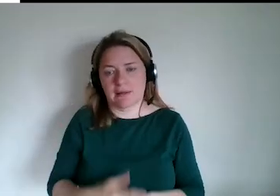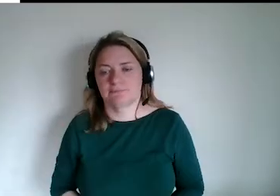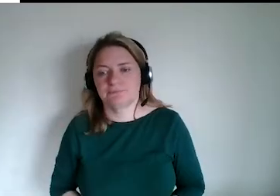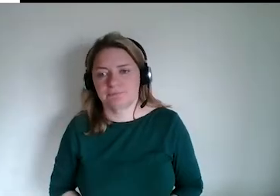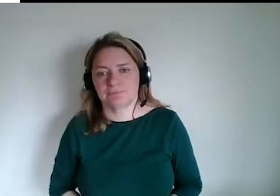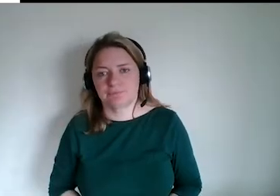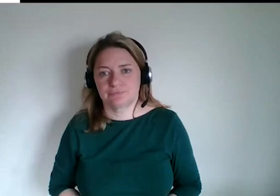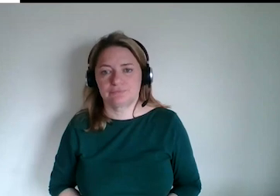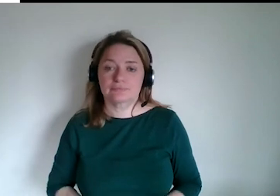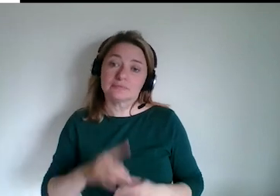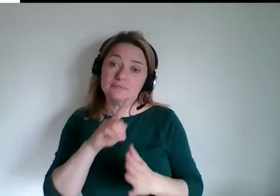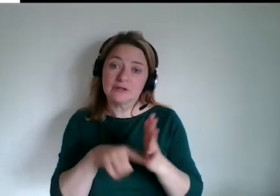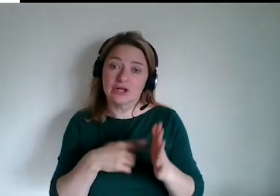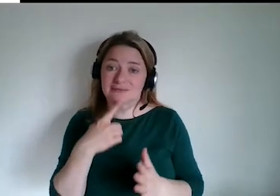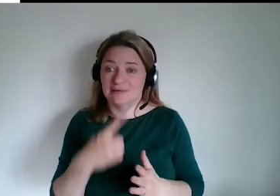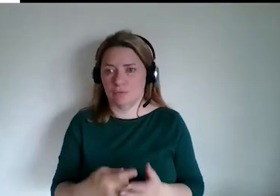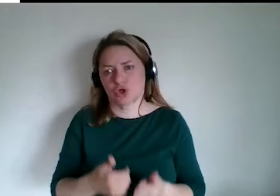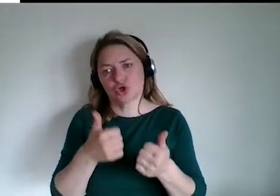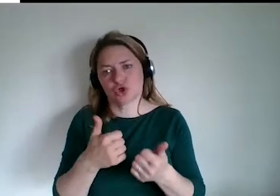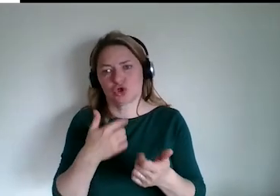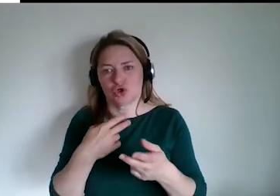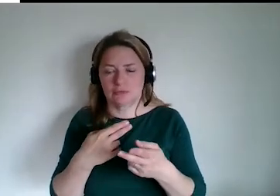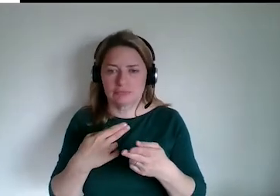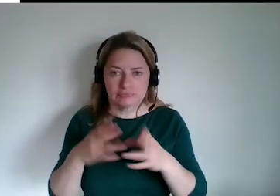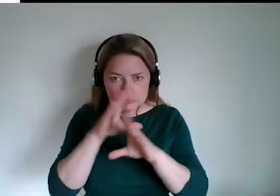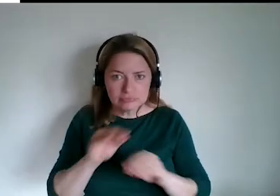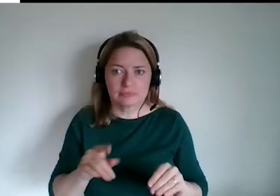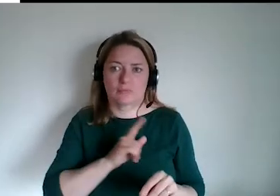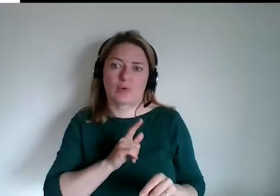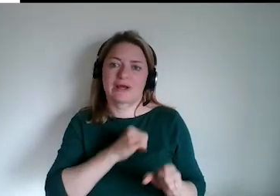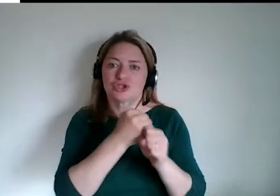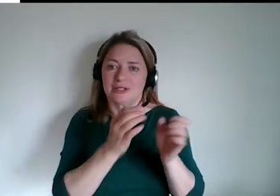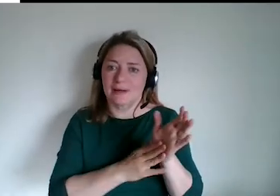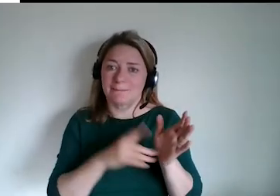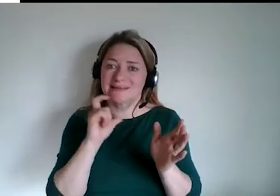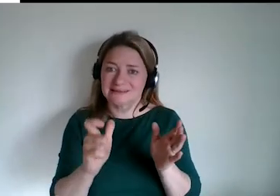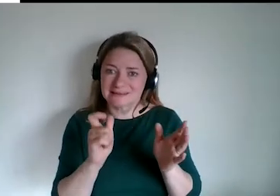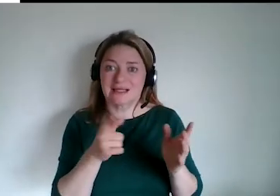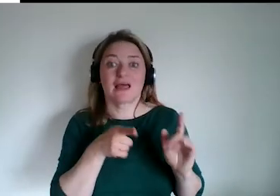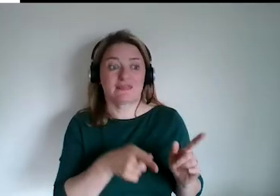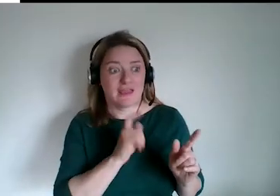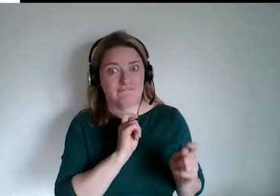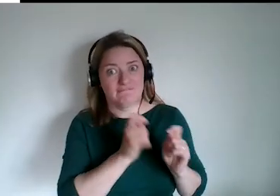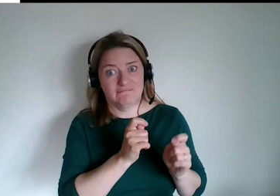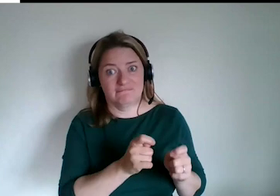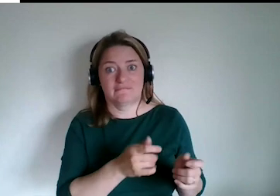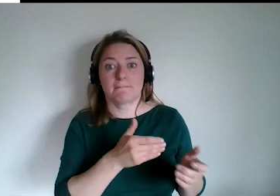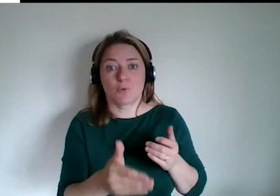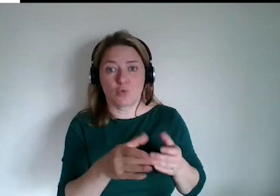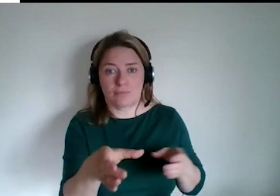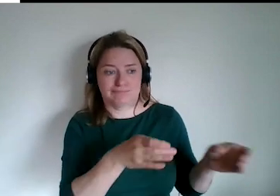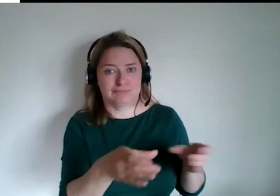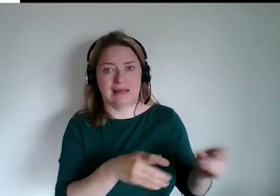good news is that with the recent staffing changes, the GMC have actually allocated more data analysts,